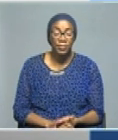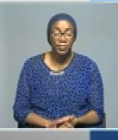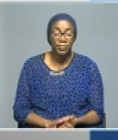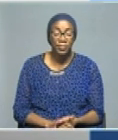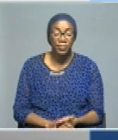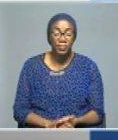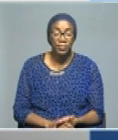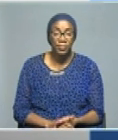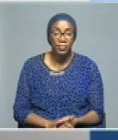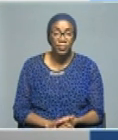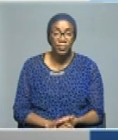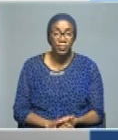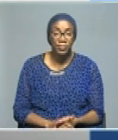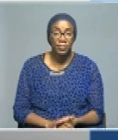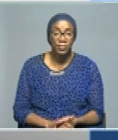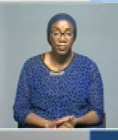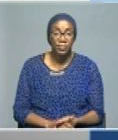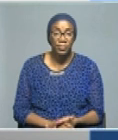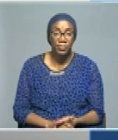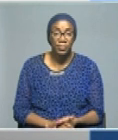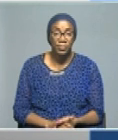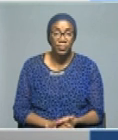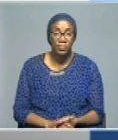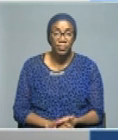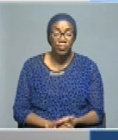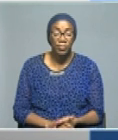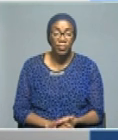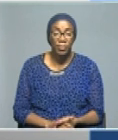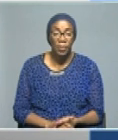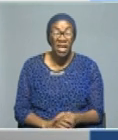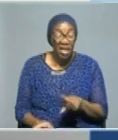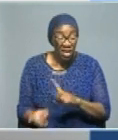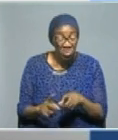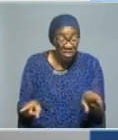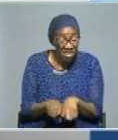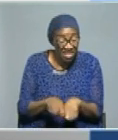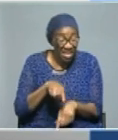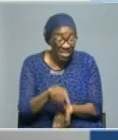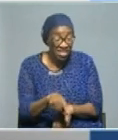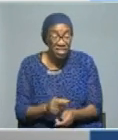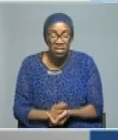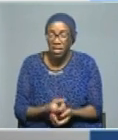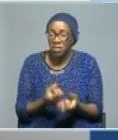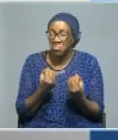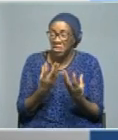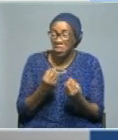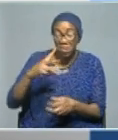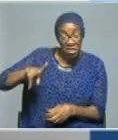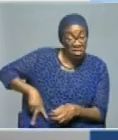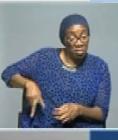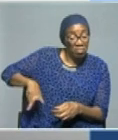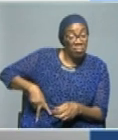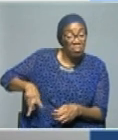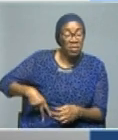event of this nature brings quite a number of benefits, not only to Namibia as a country, but right